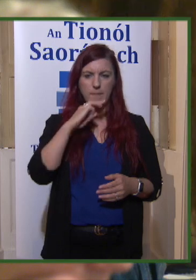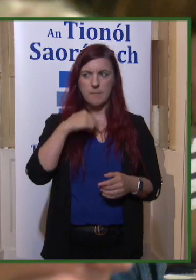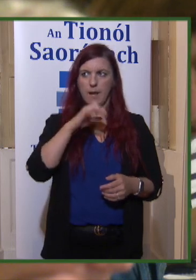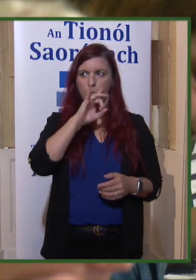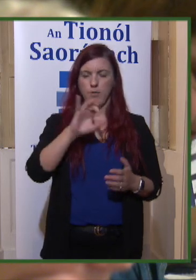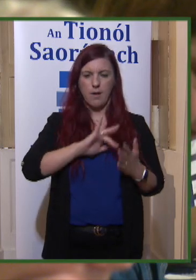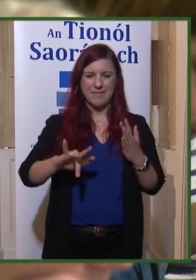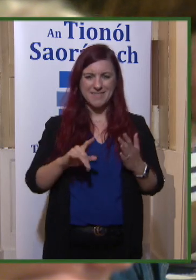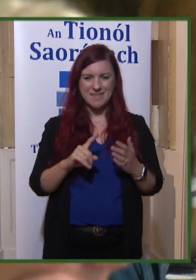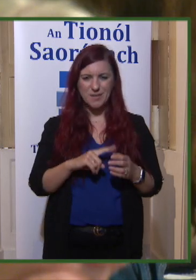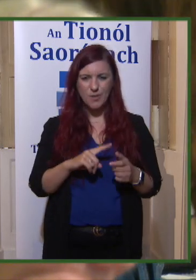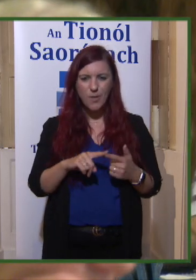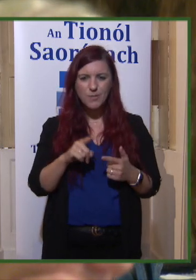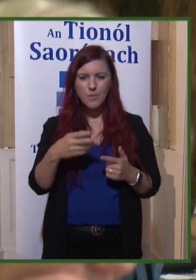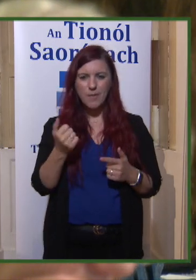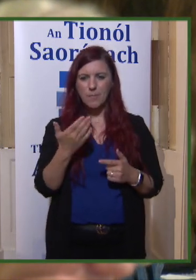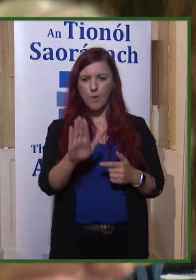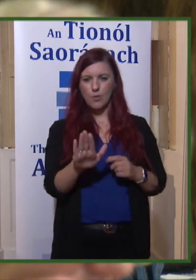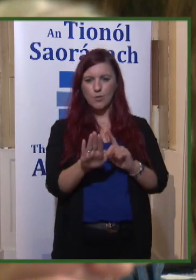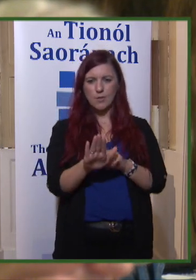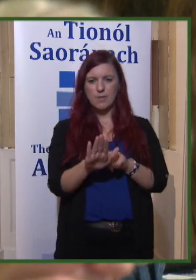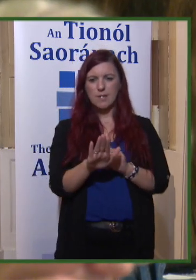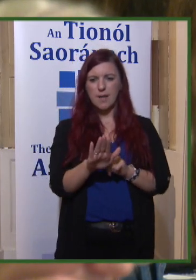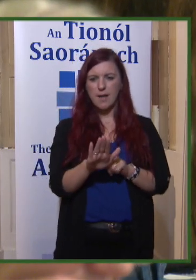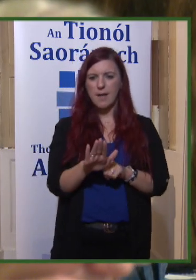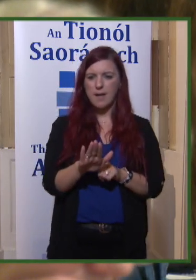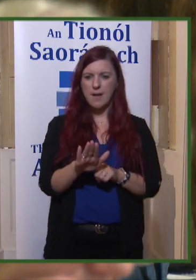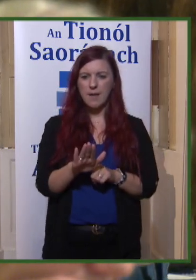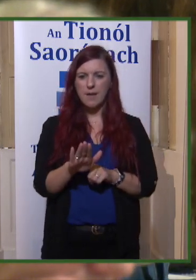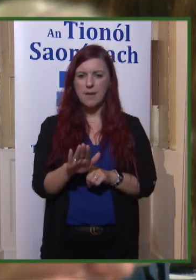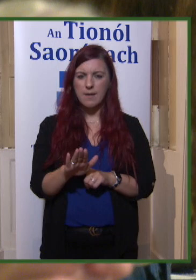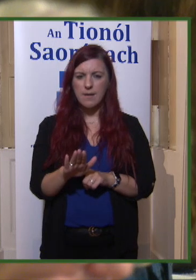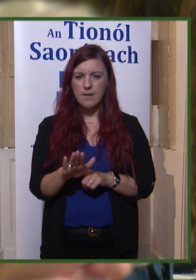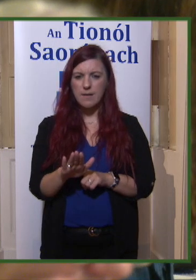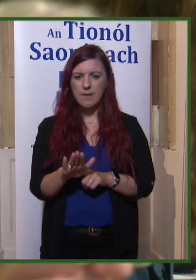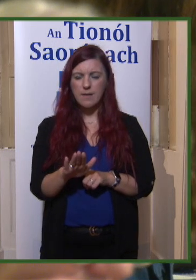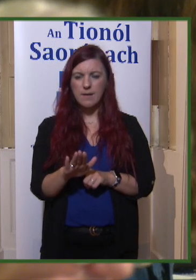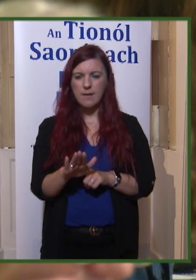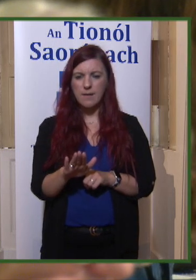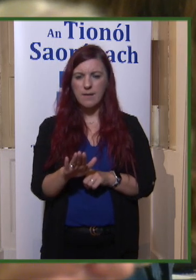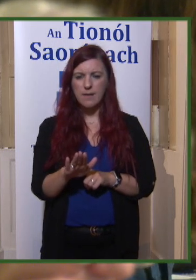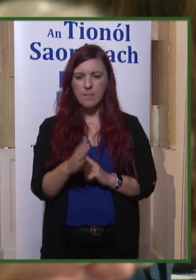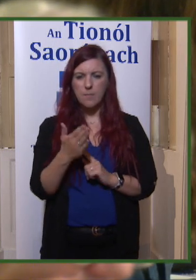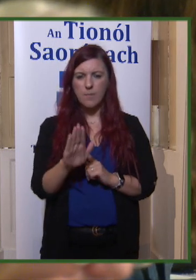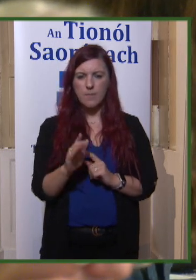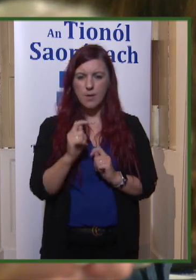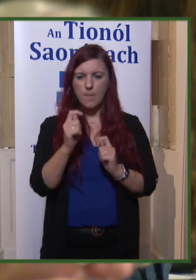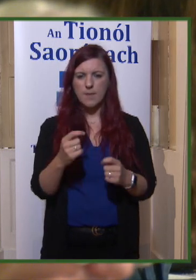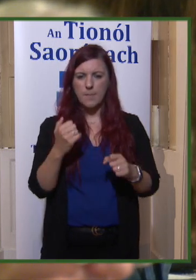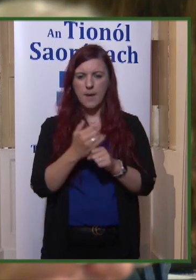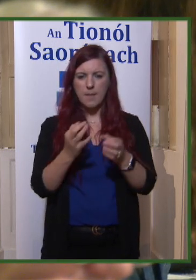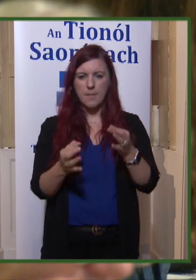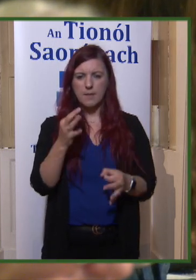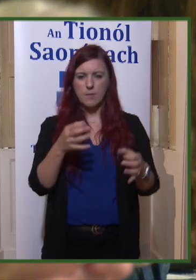to have must be, and the first option is nominated by a political party. 1, it goes against the